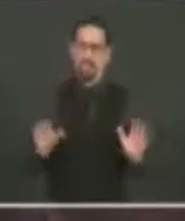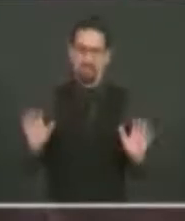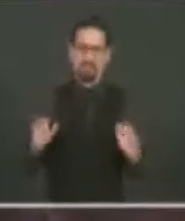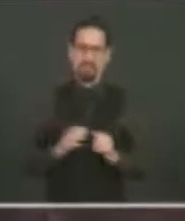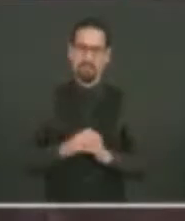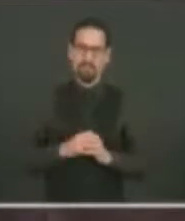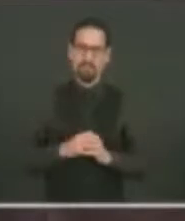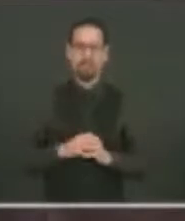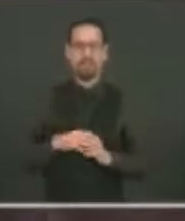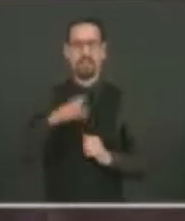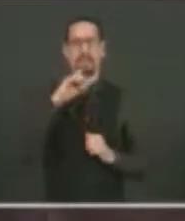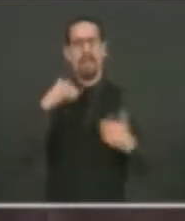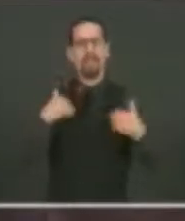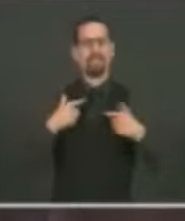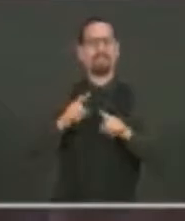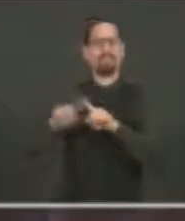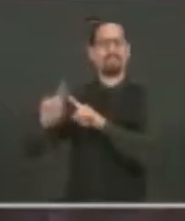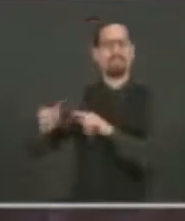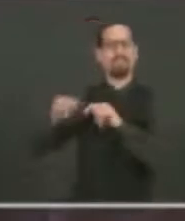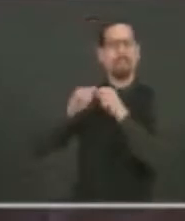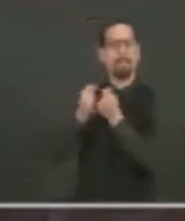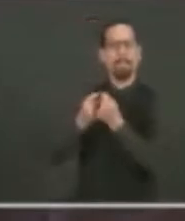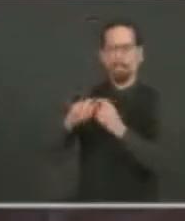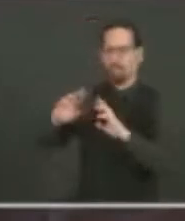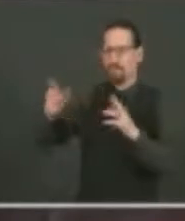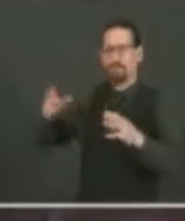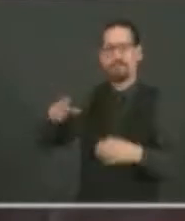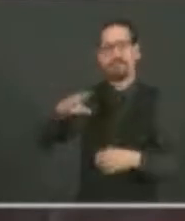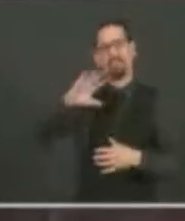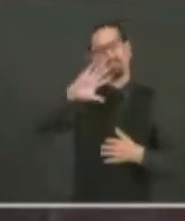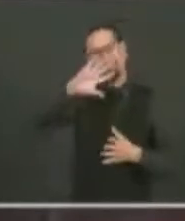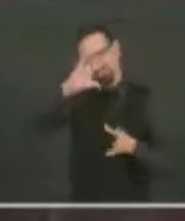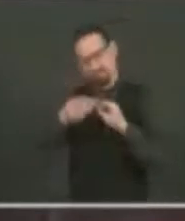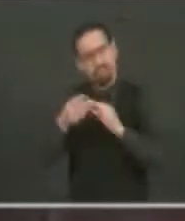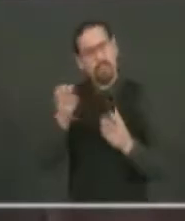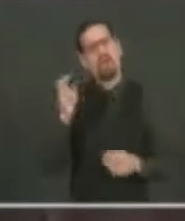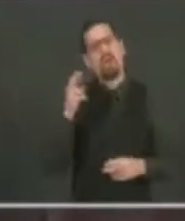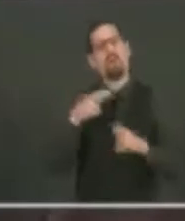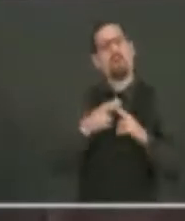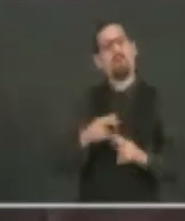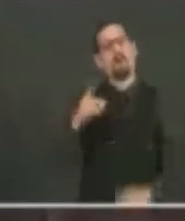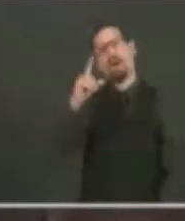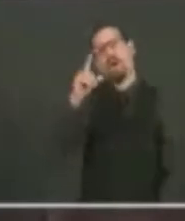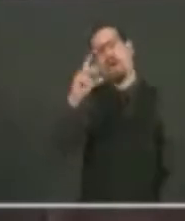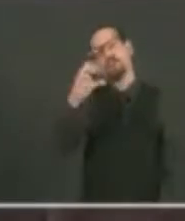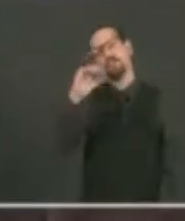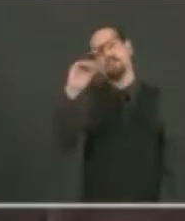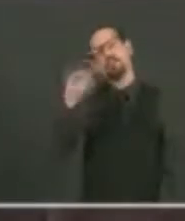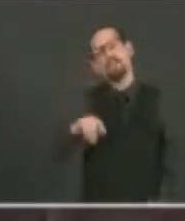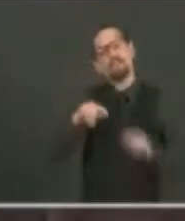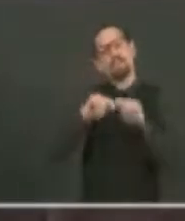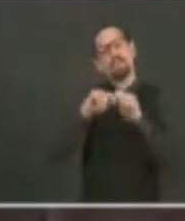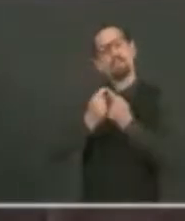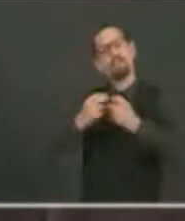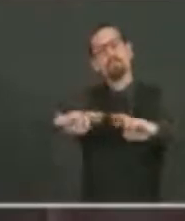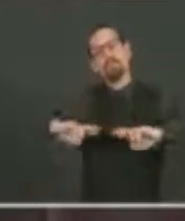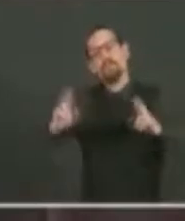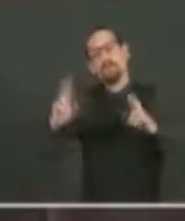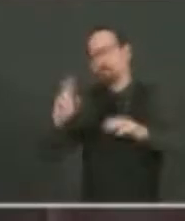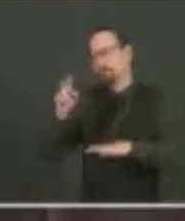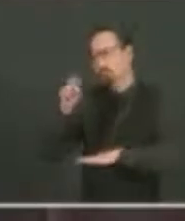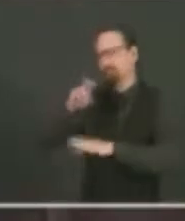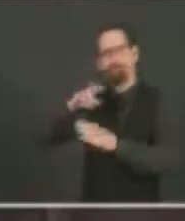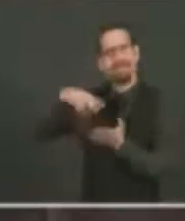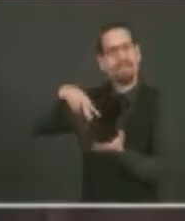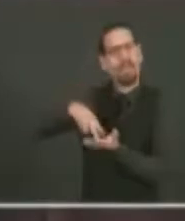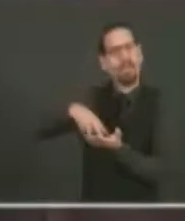whole team that's 100% dedicated to this issue. Before opening things up for questions, I'll just